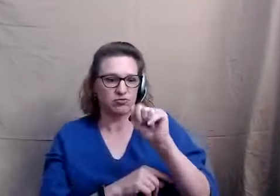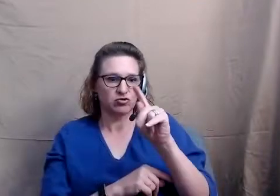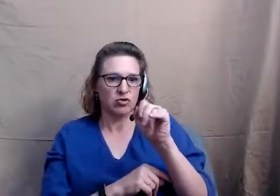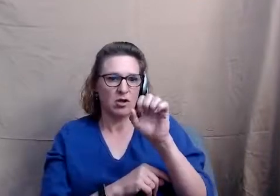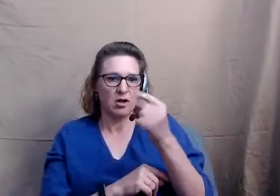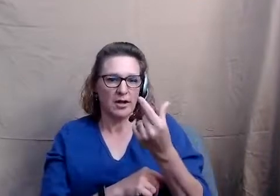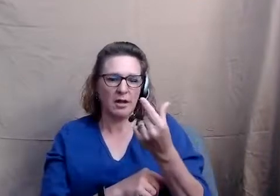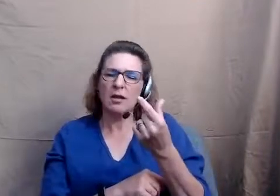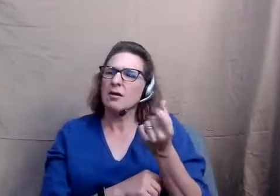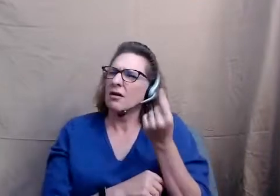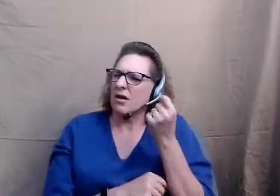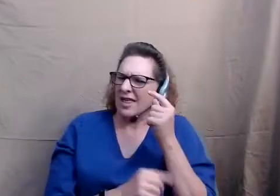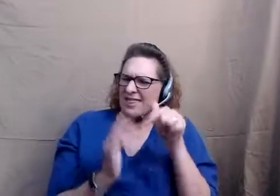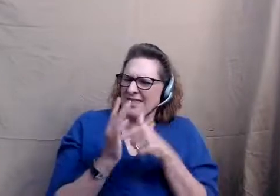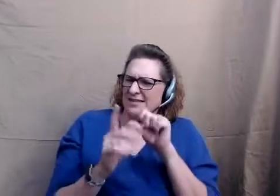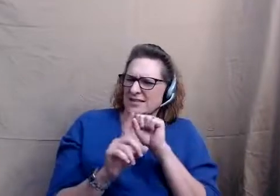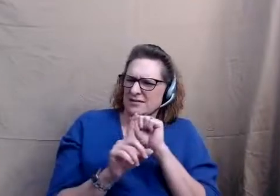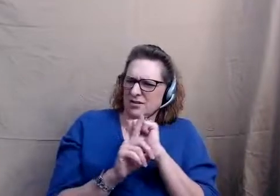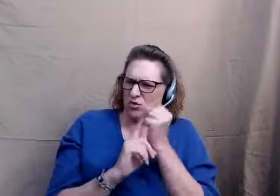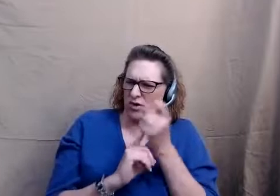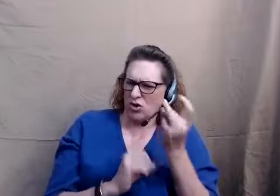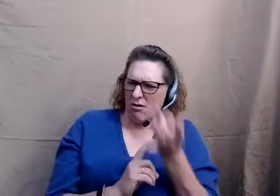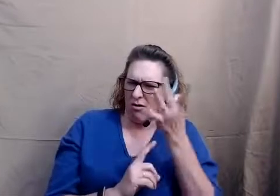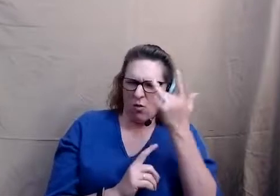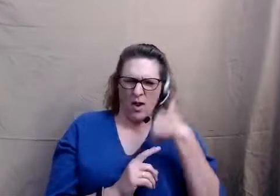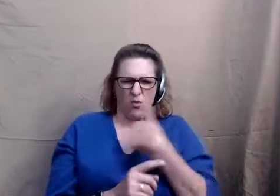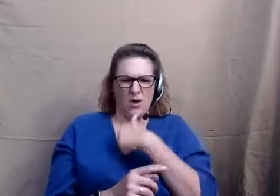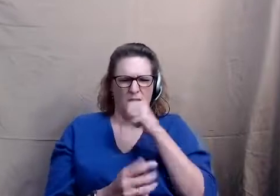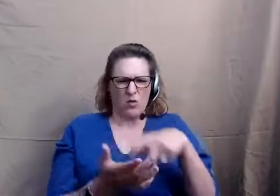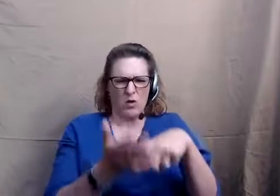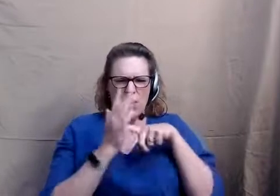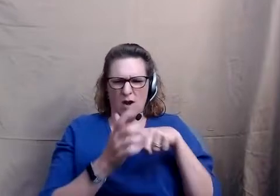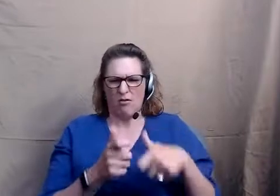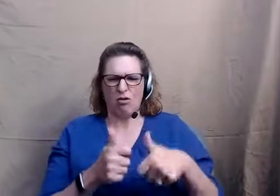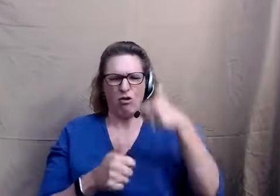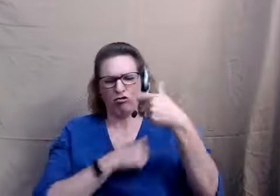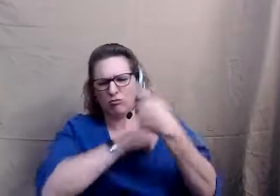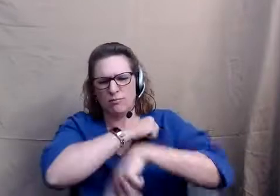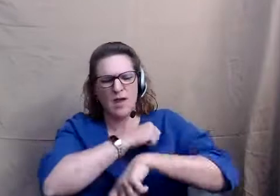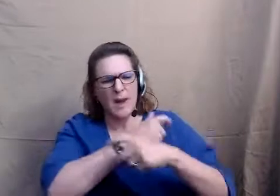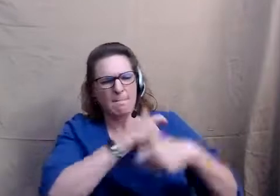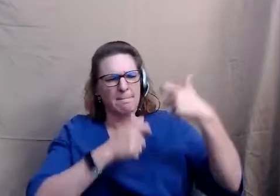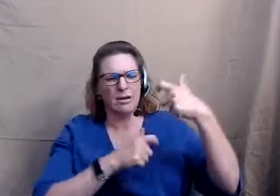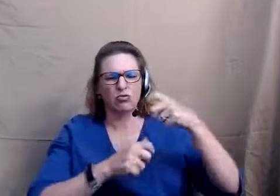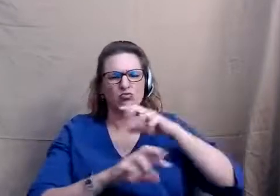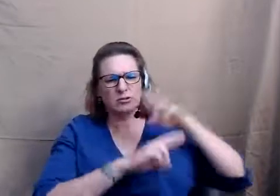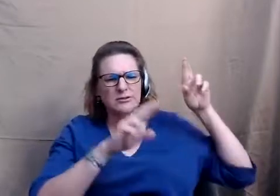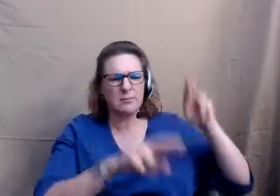so bad, are we not calling for increased penalties and a larger criminal legal response?